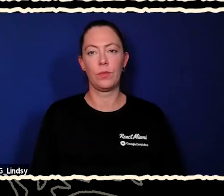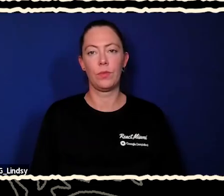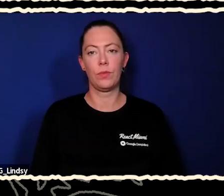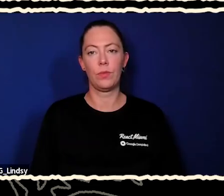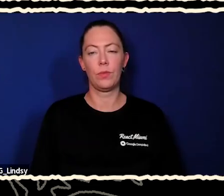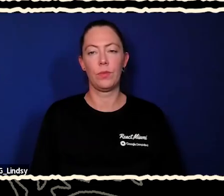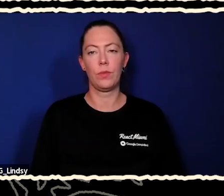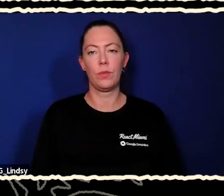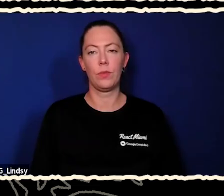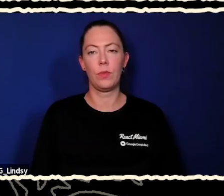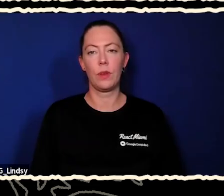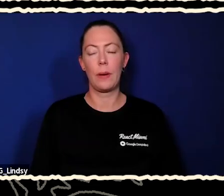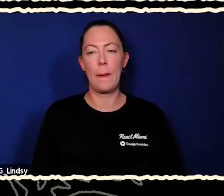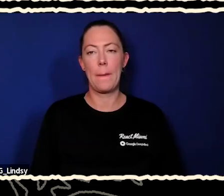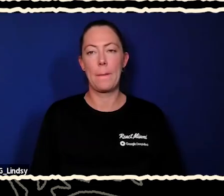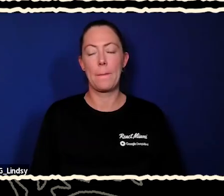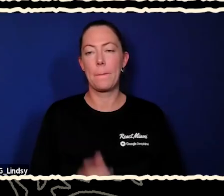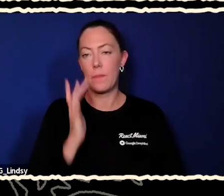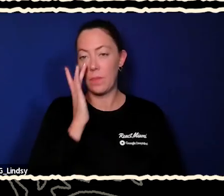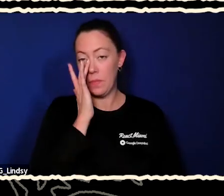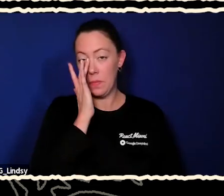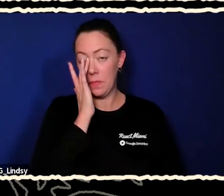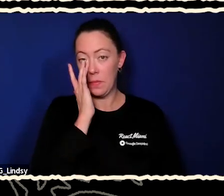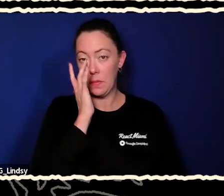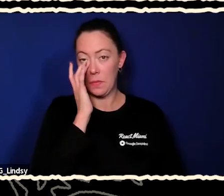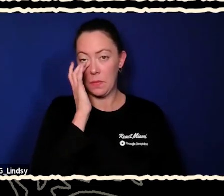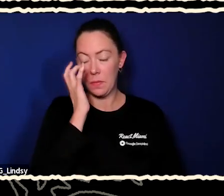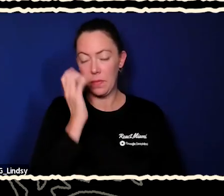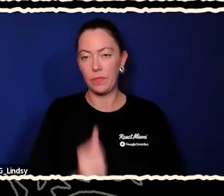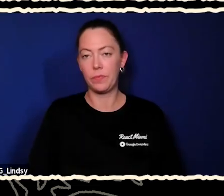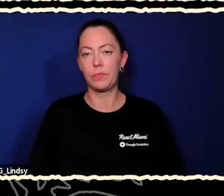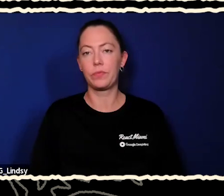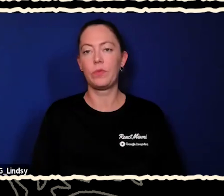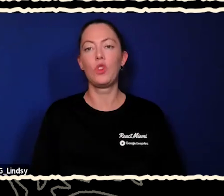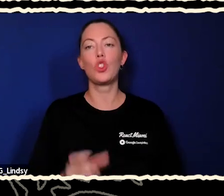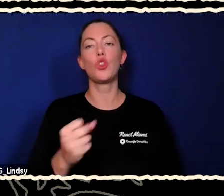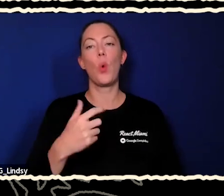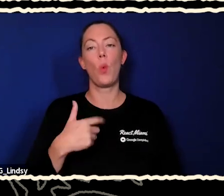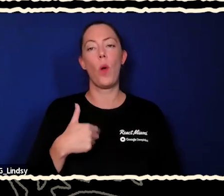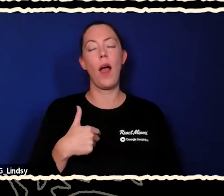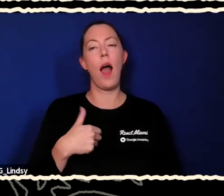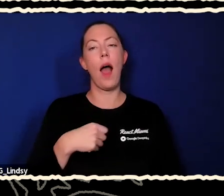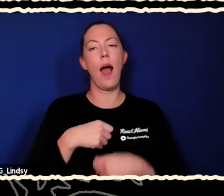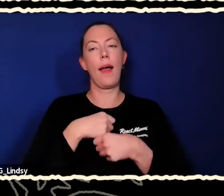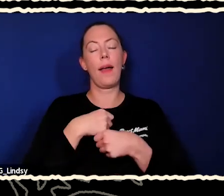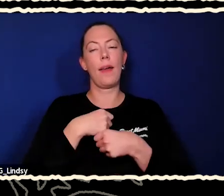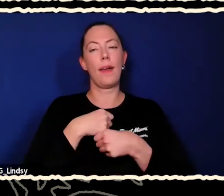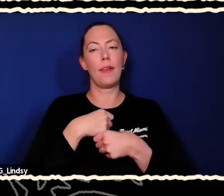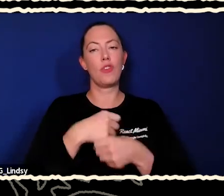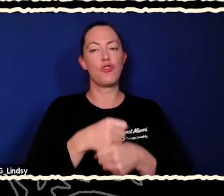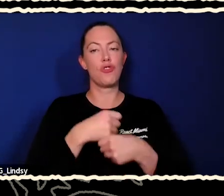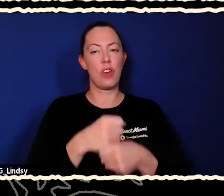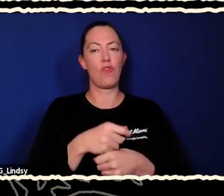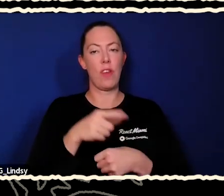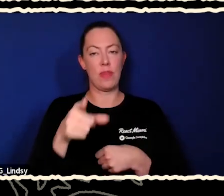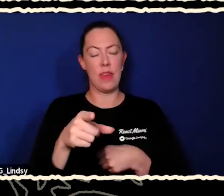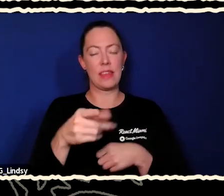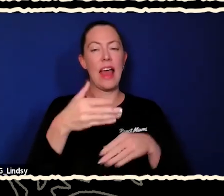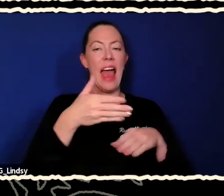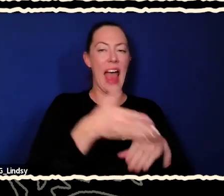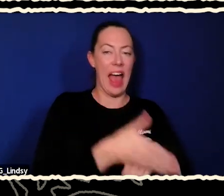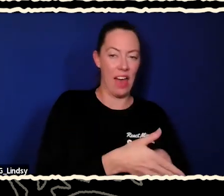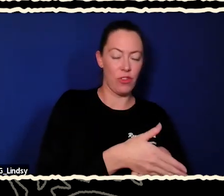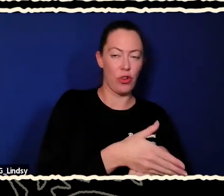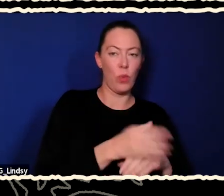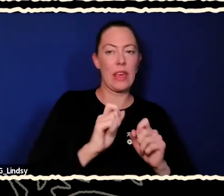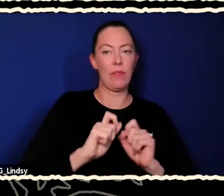Agents empty. So I generated this after we released the project